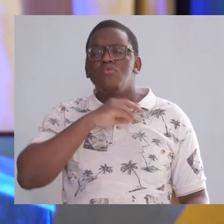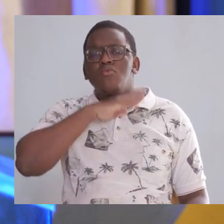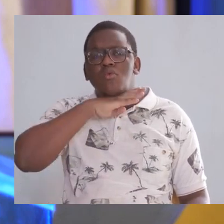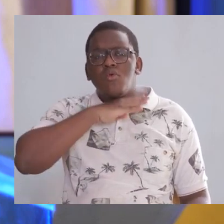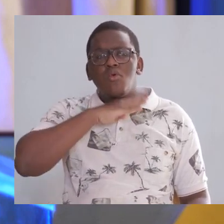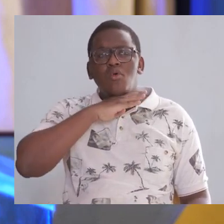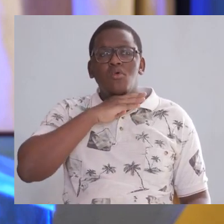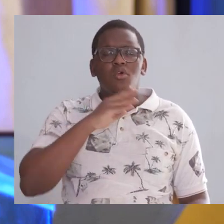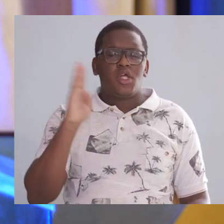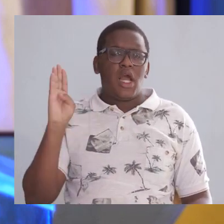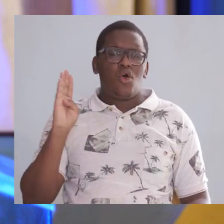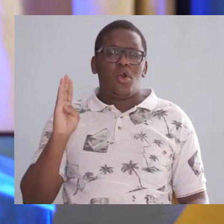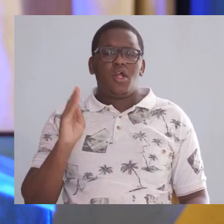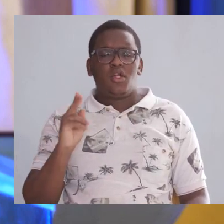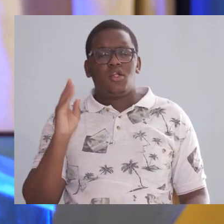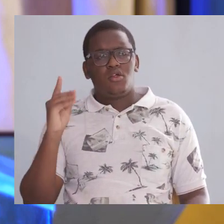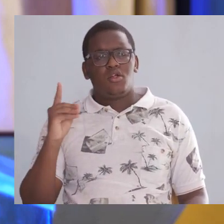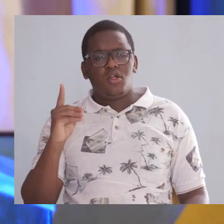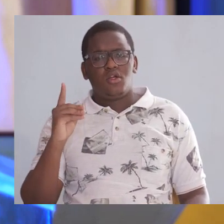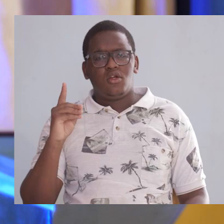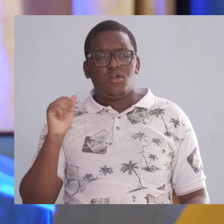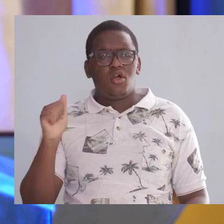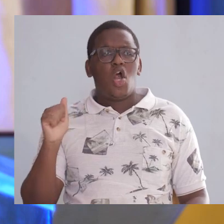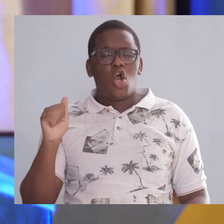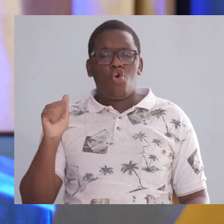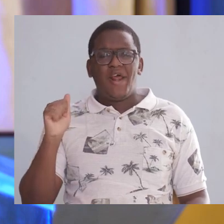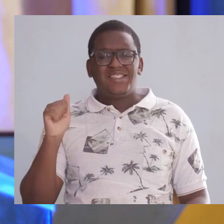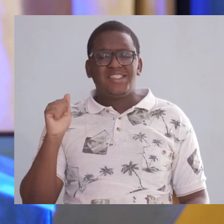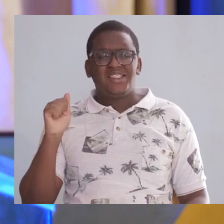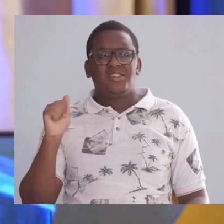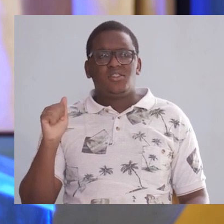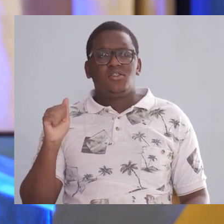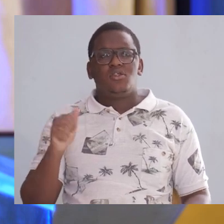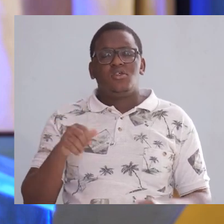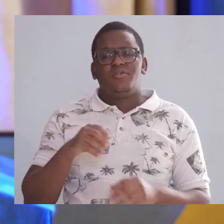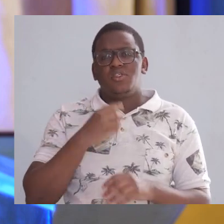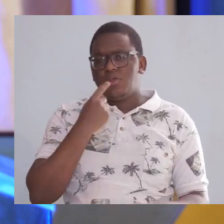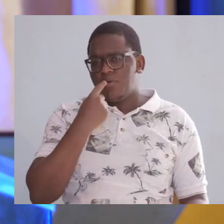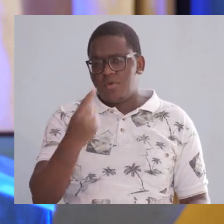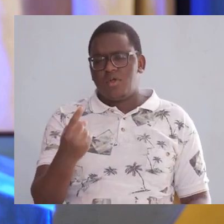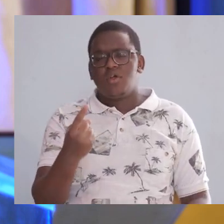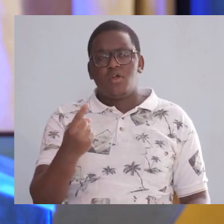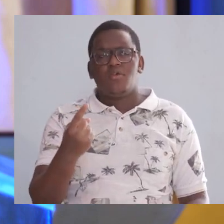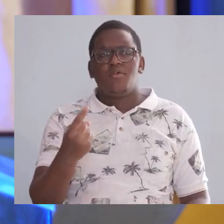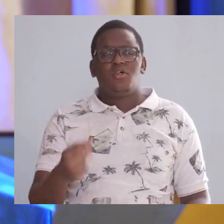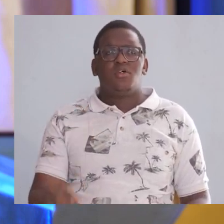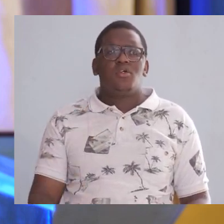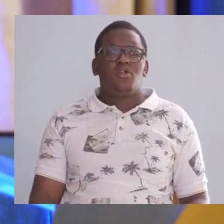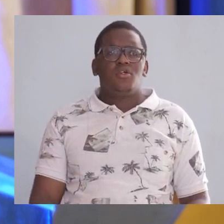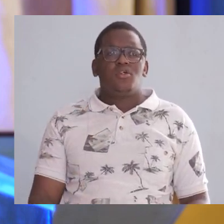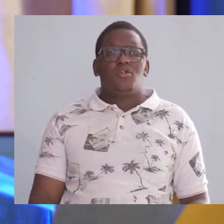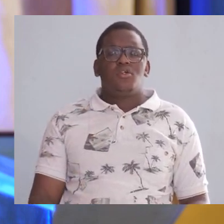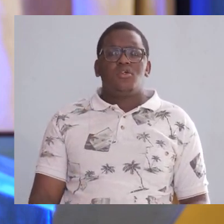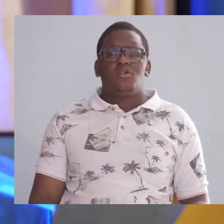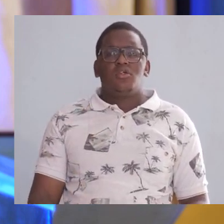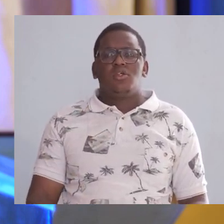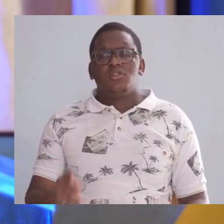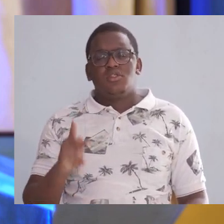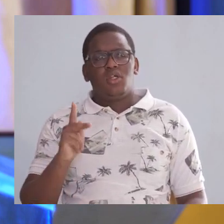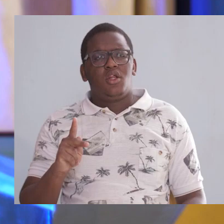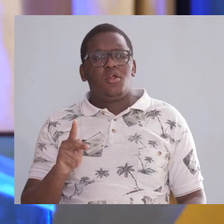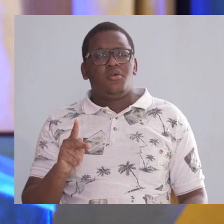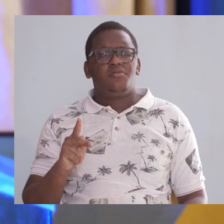Dagoretti. And by the time he was giving me this story, it was around 1987, 88,